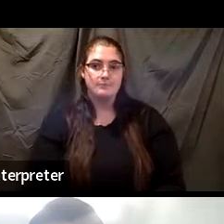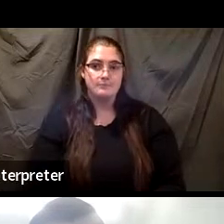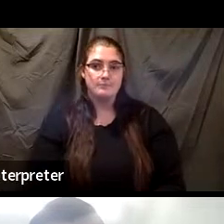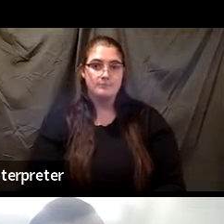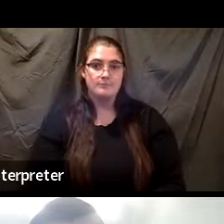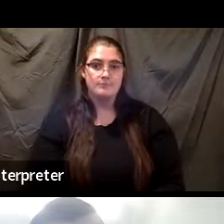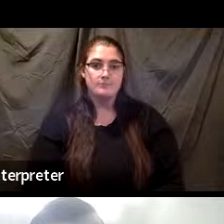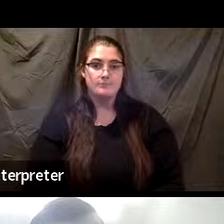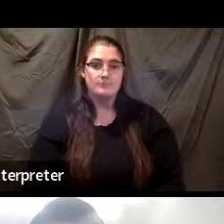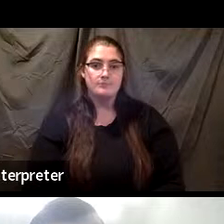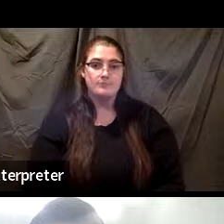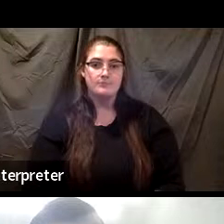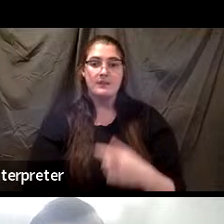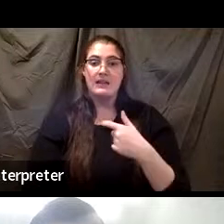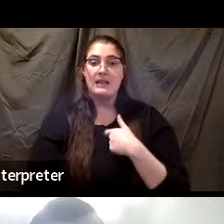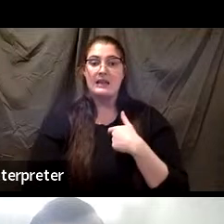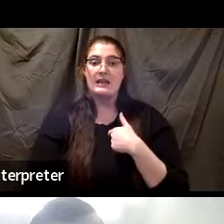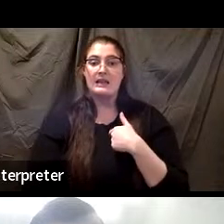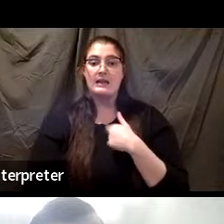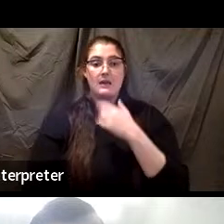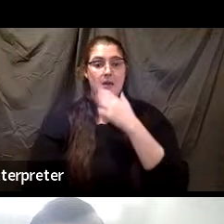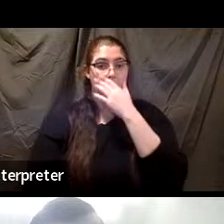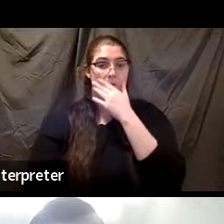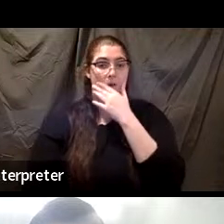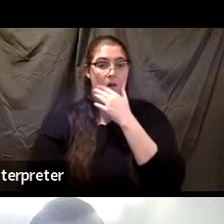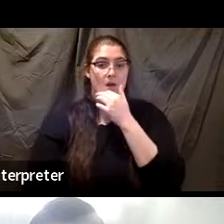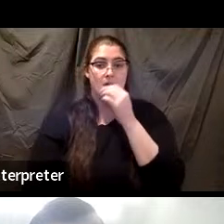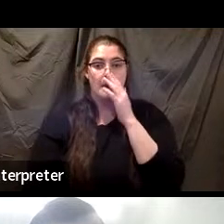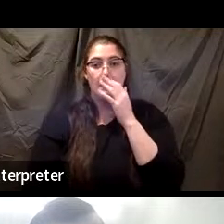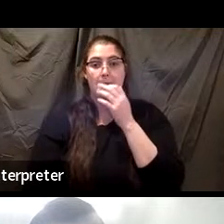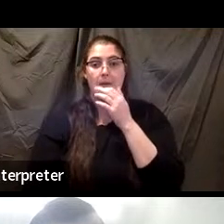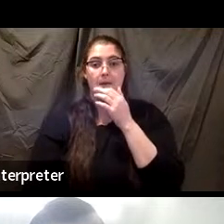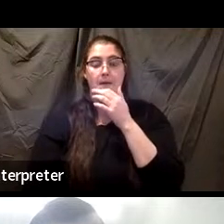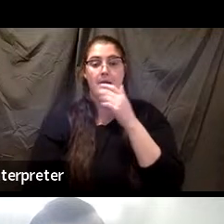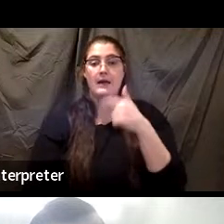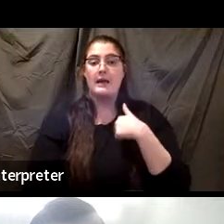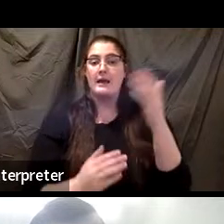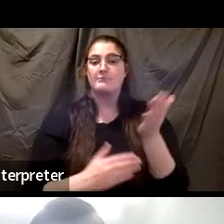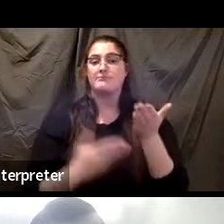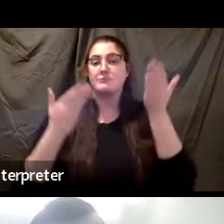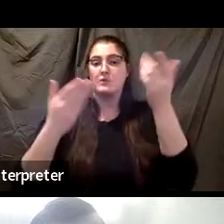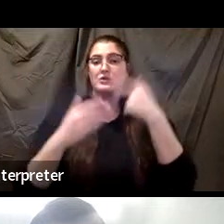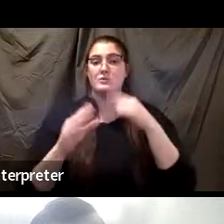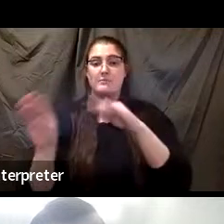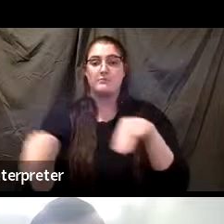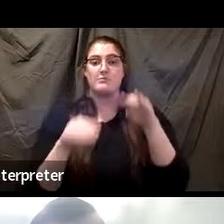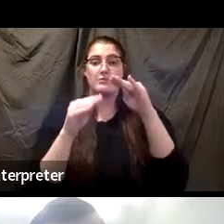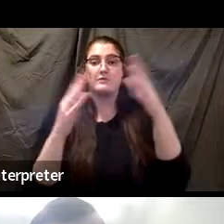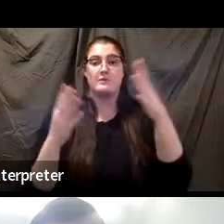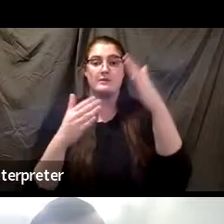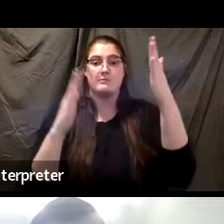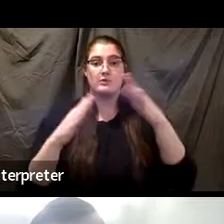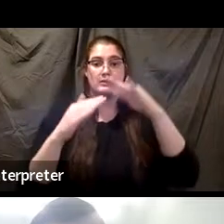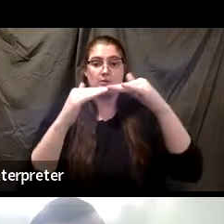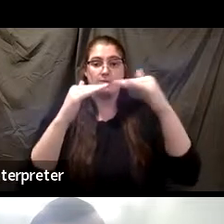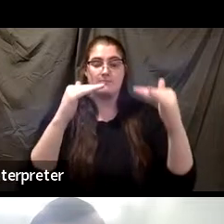Can I propose that we move this person to the end once all commissioners have spoken? That's